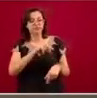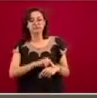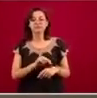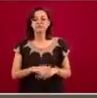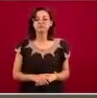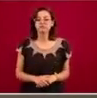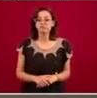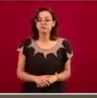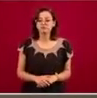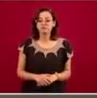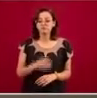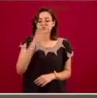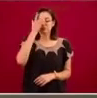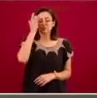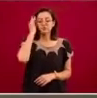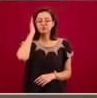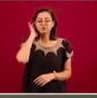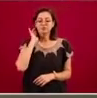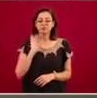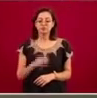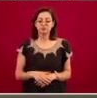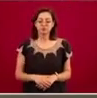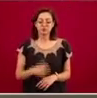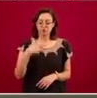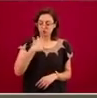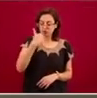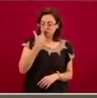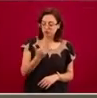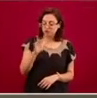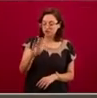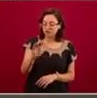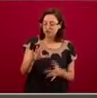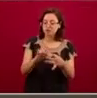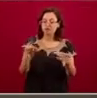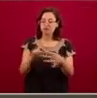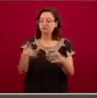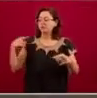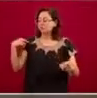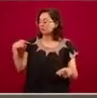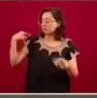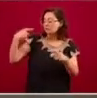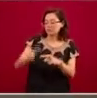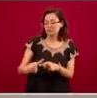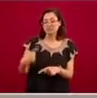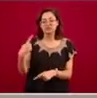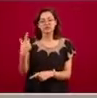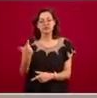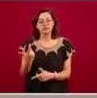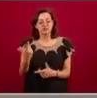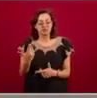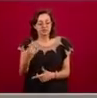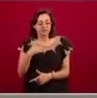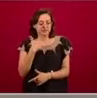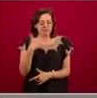have meetings with them, and we will be presenting information on that regard to you. Yes.